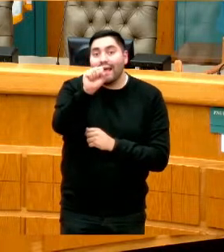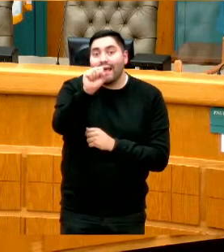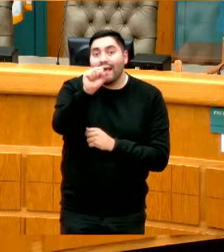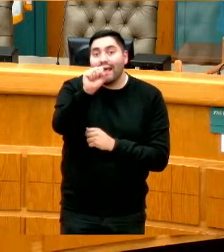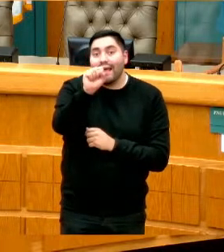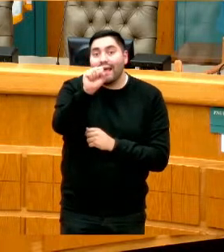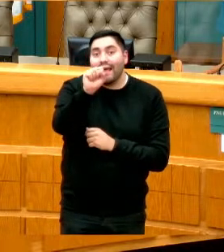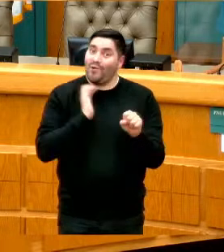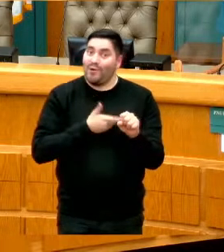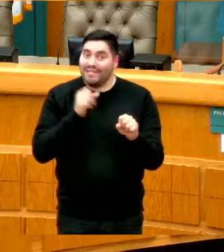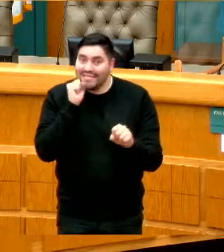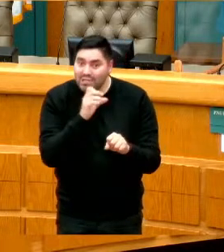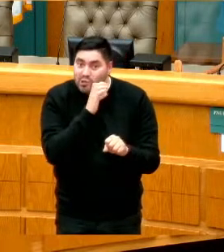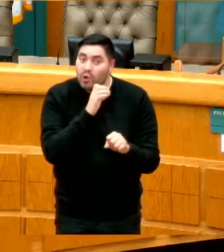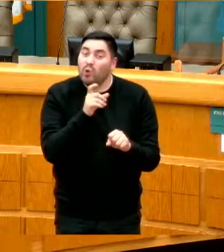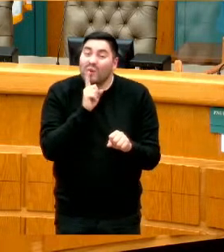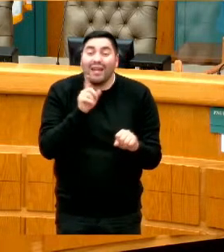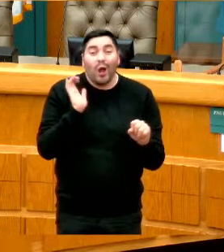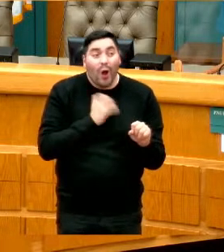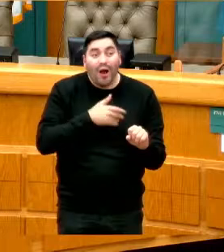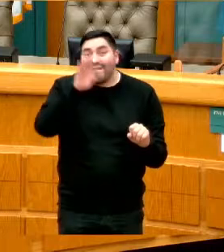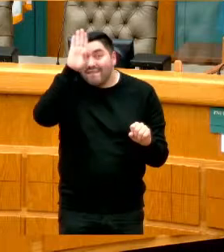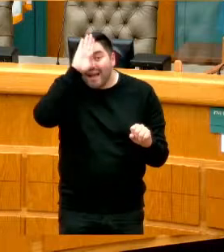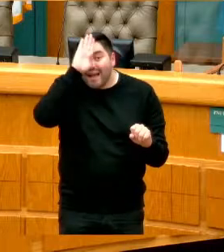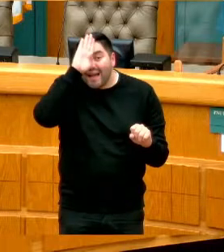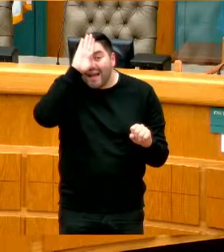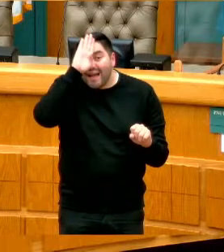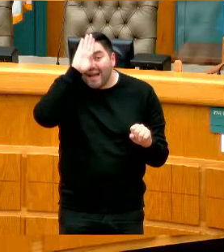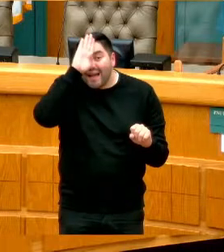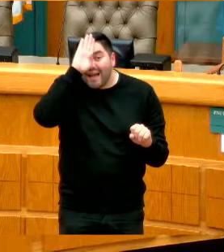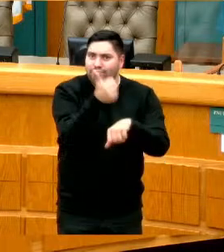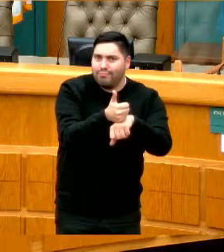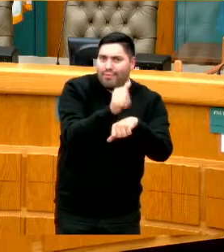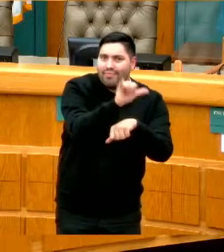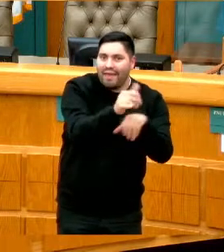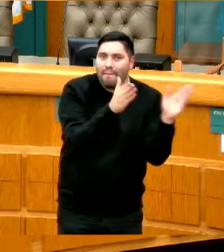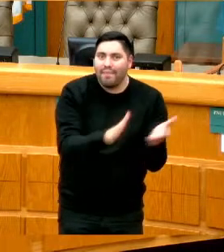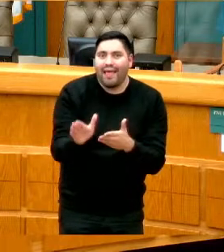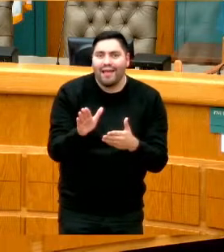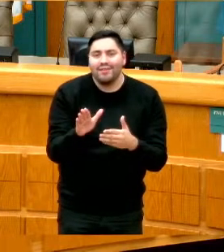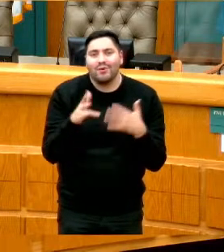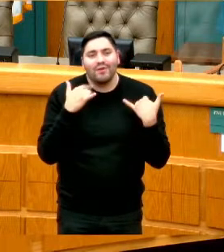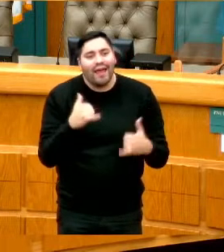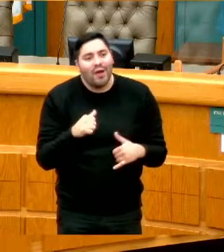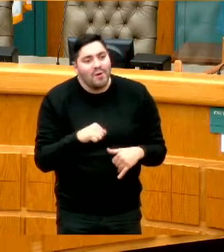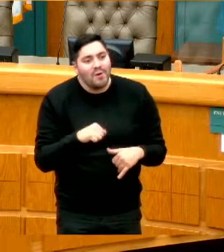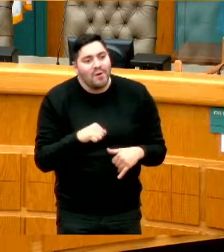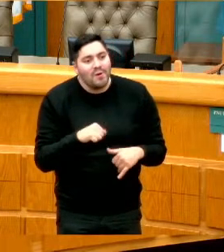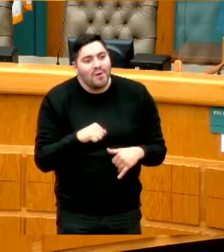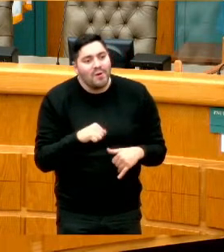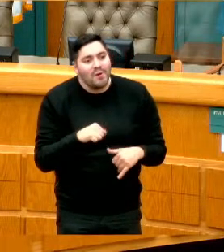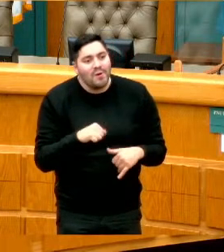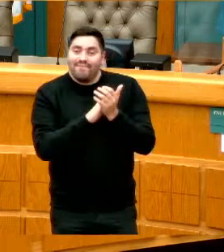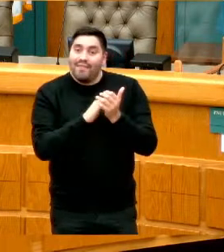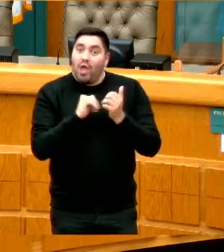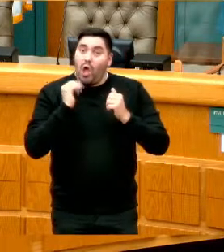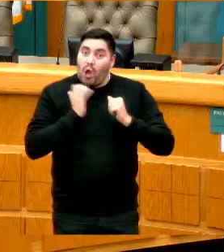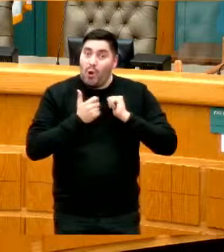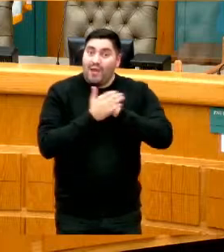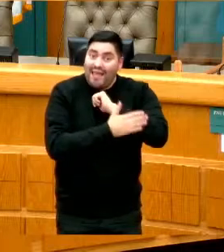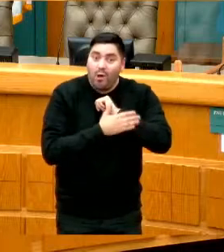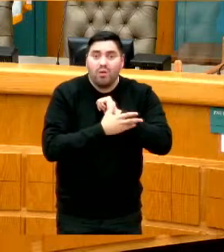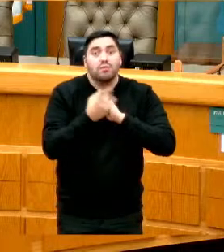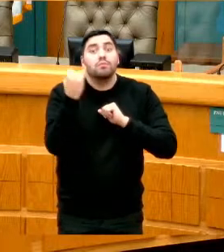program that was developed by our own firefighters. It gives us great pride to know that throughout the county, wherever there is